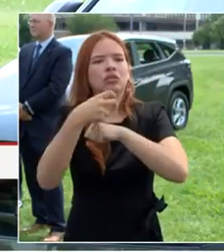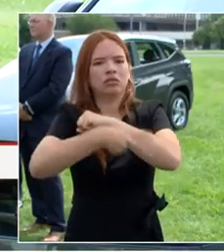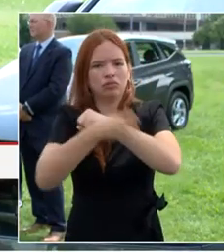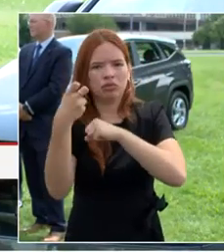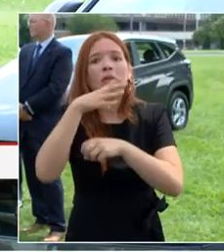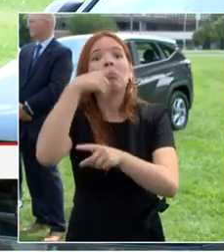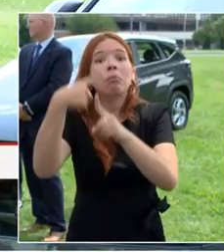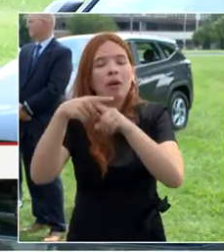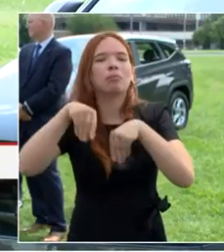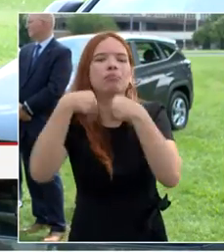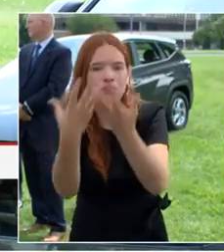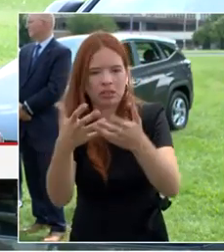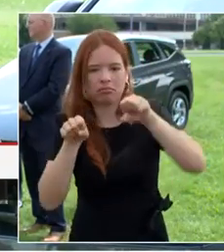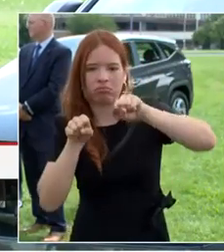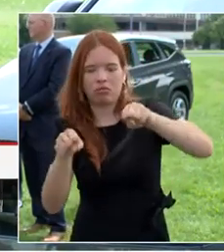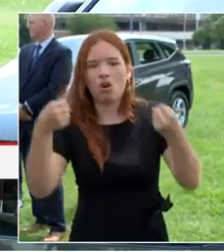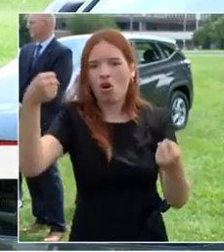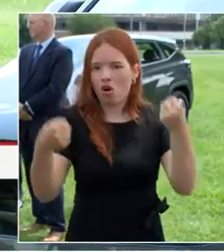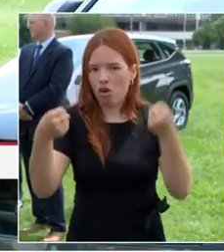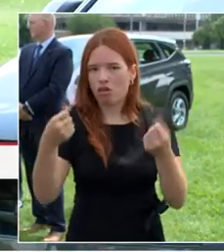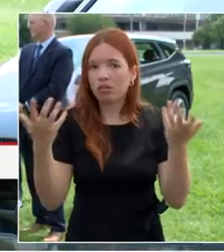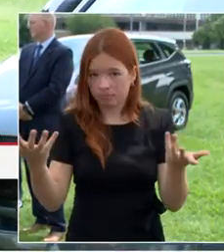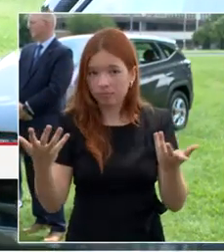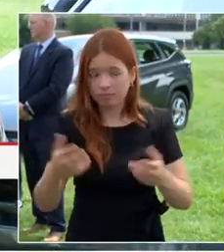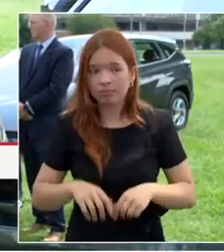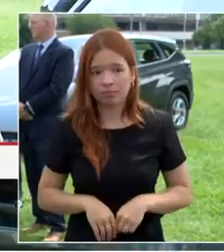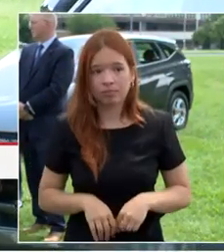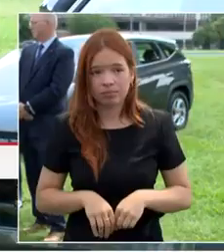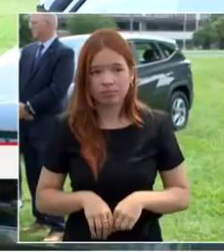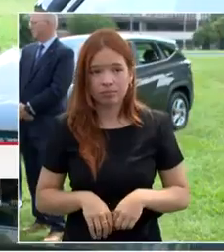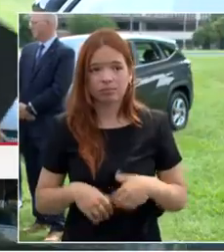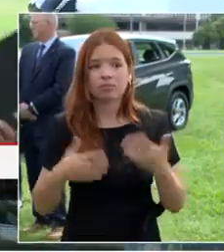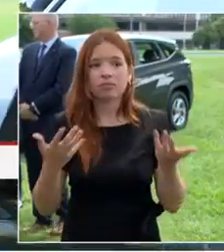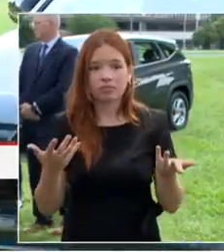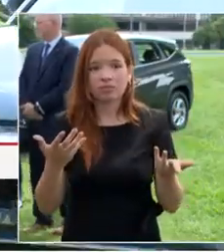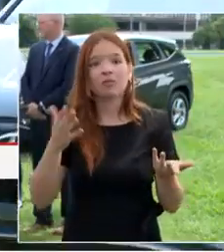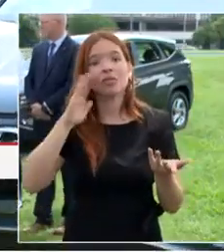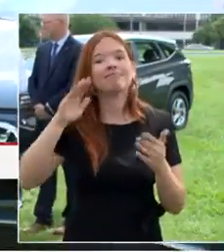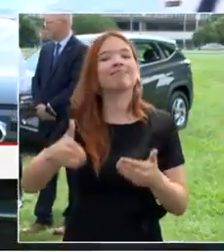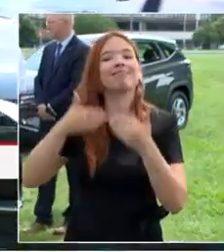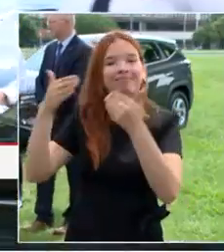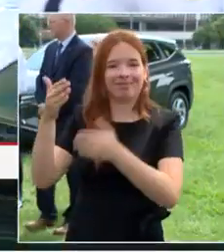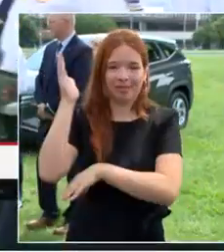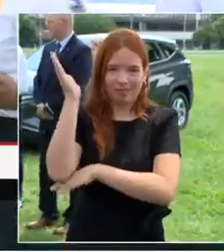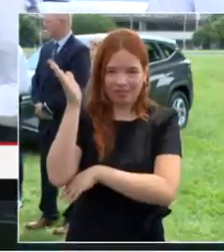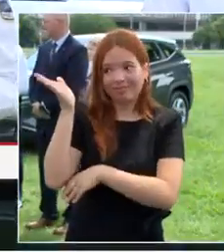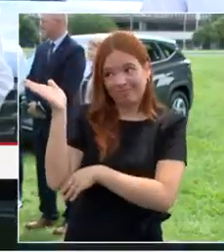MPD stations. So with that, I want to turn to Chief Smith.